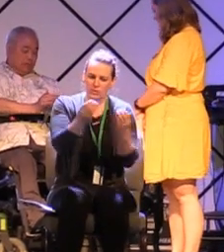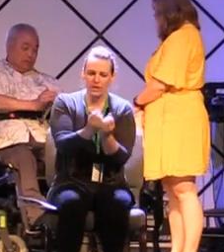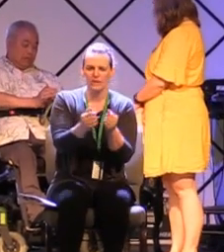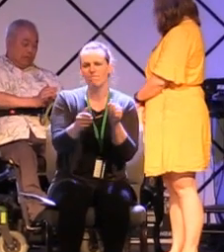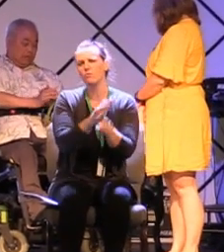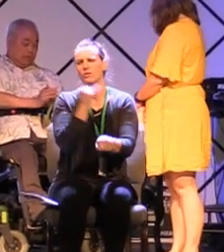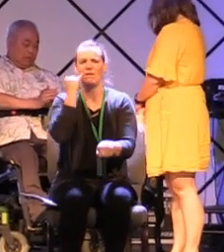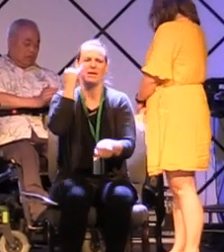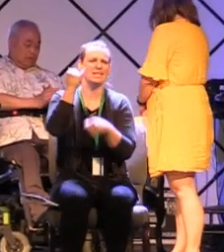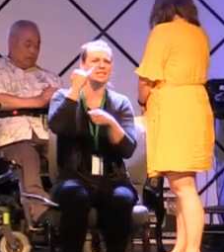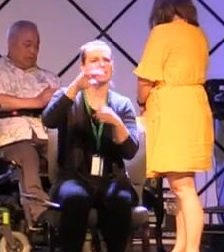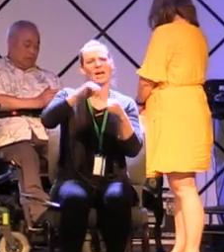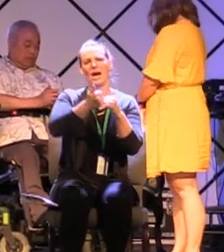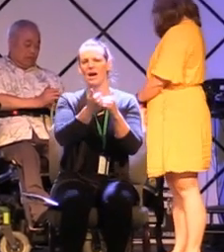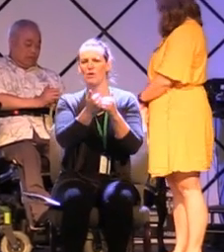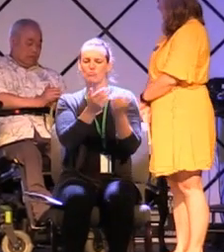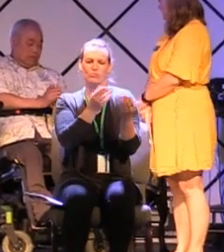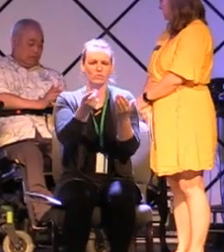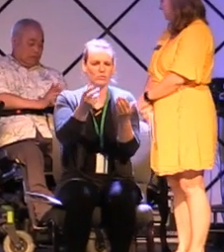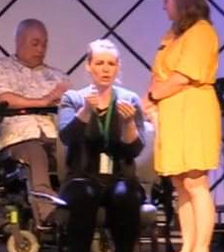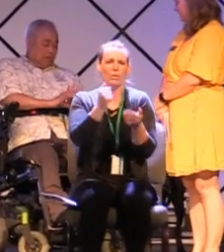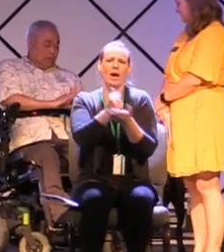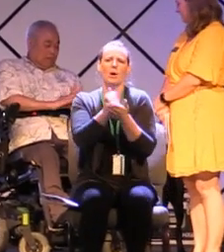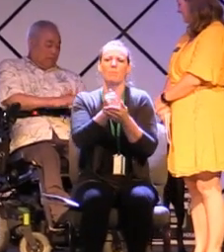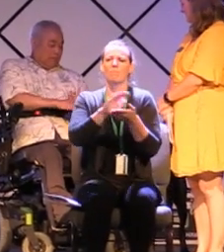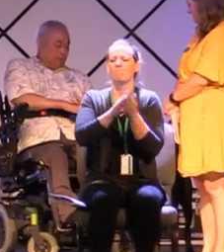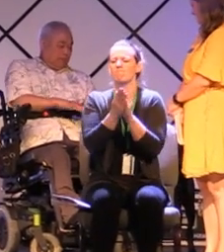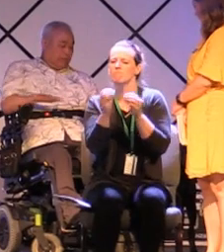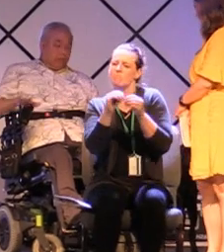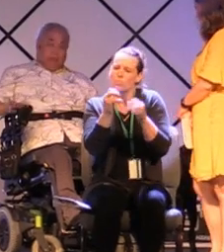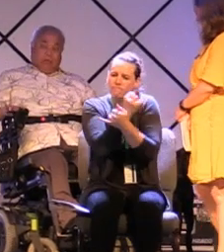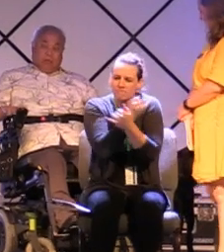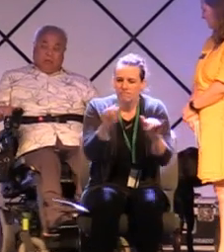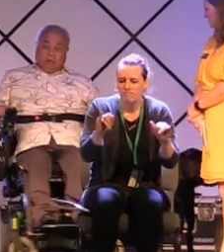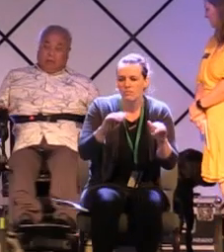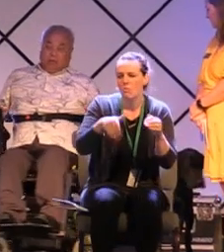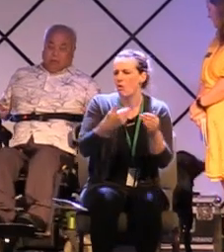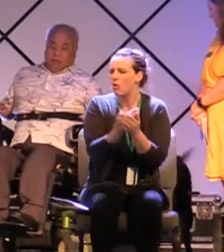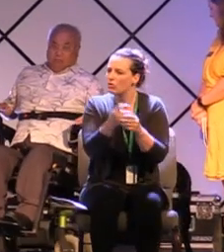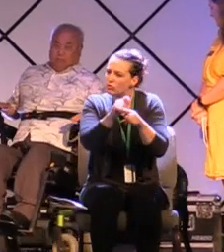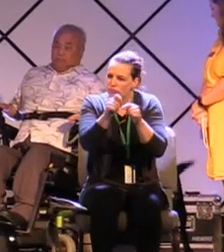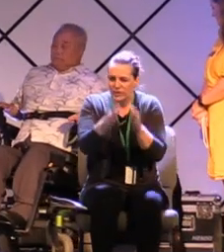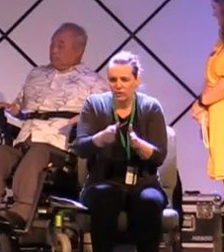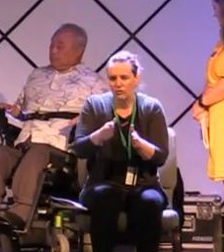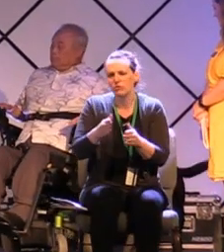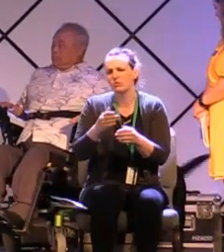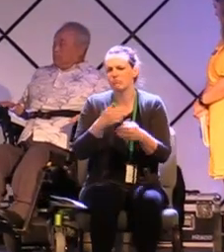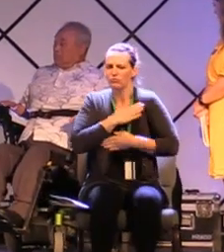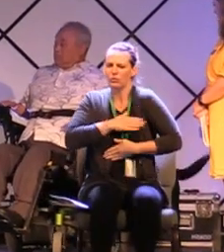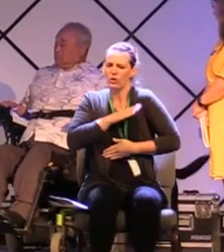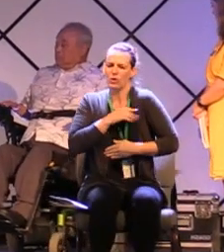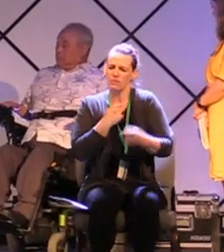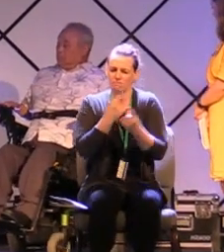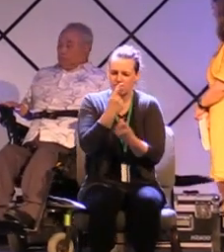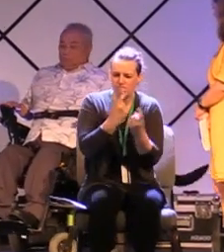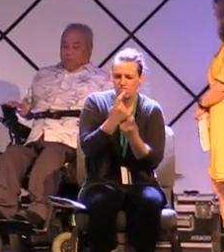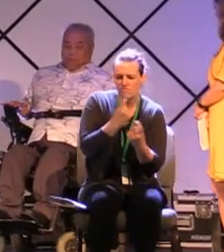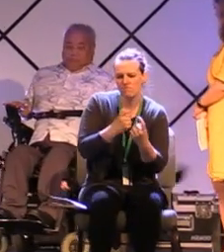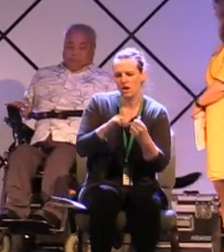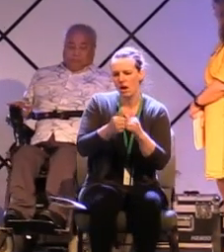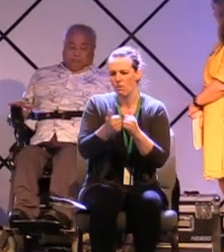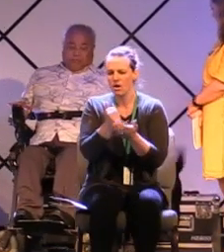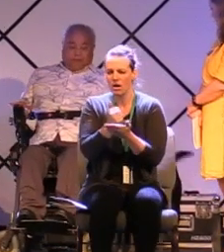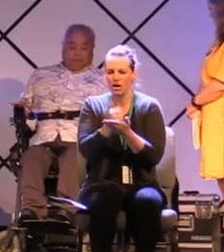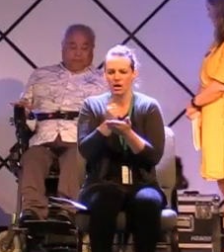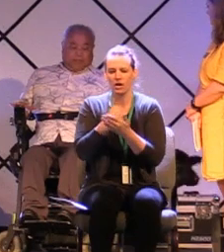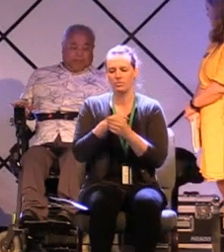way a new service dog could help her be more independent. All the trainers love her thoughtful questions and reasoned expectations and knew we needed a calm